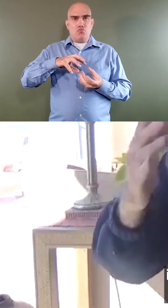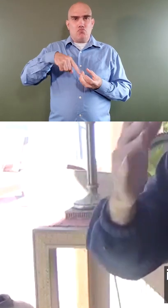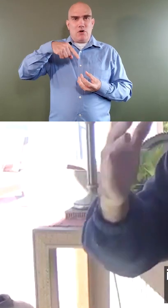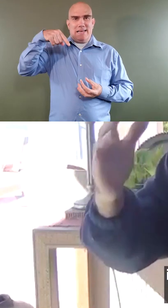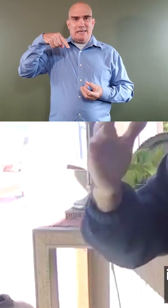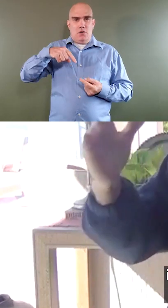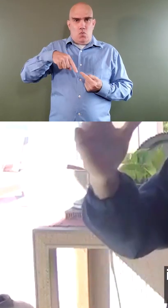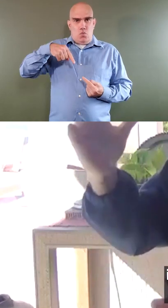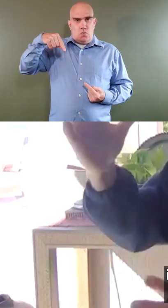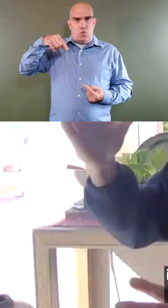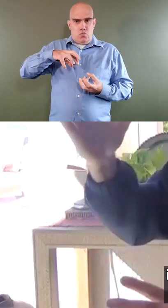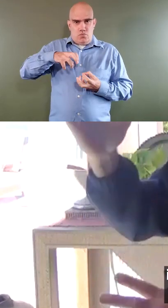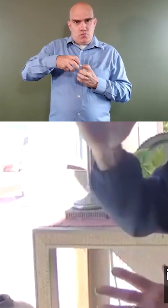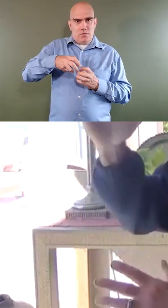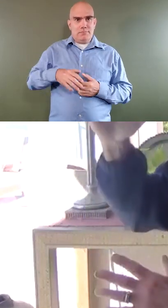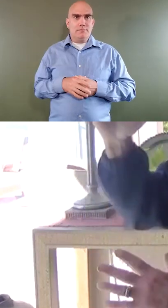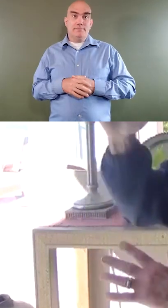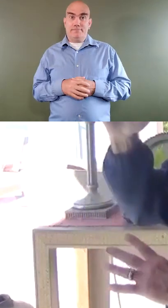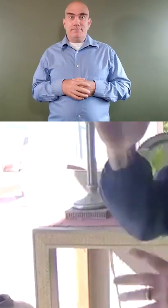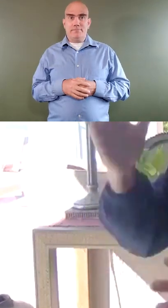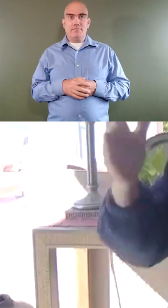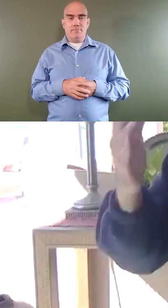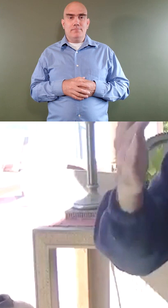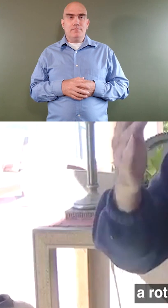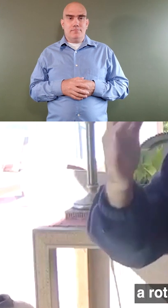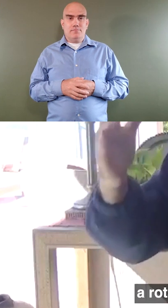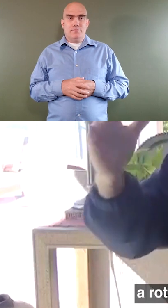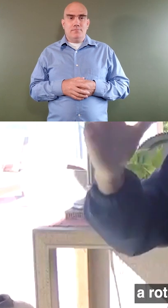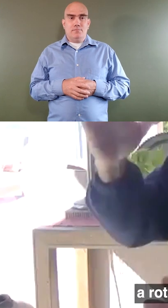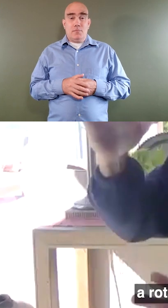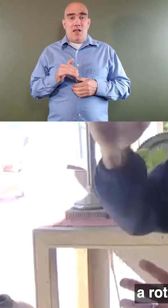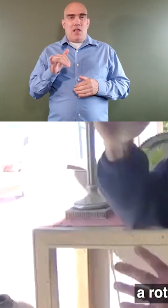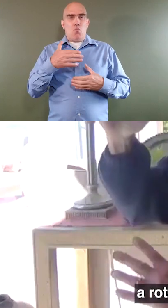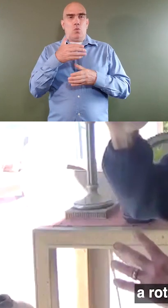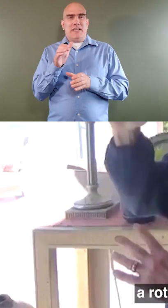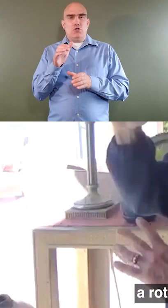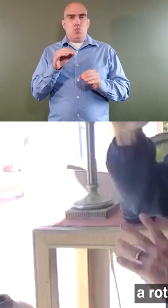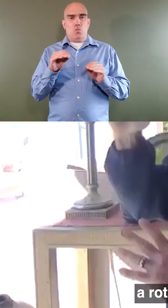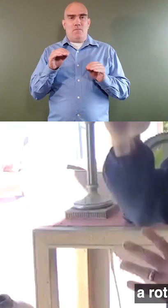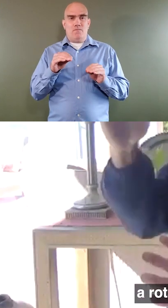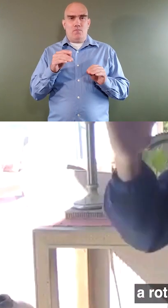your body turning into a spring, a rotational move